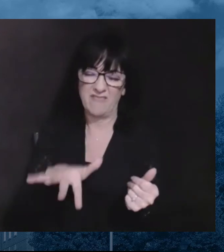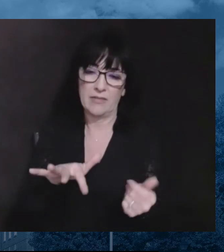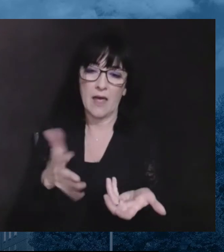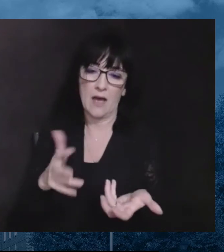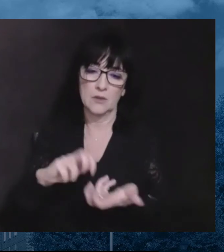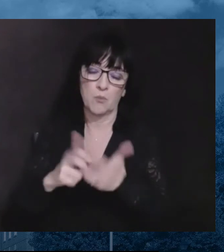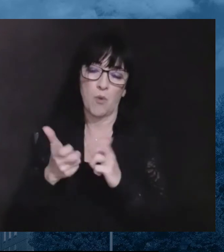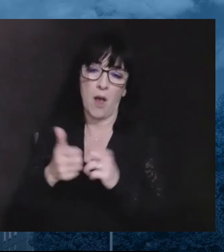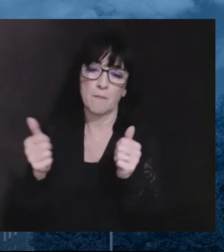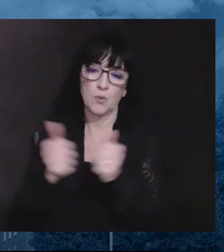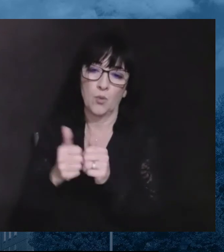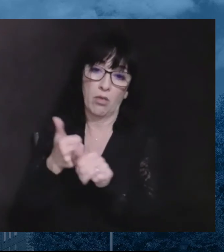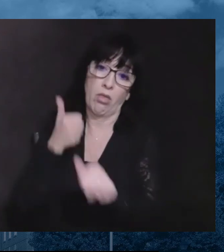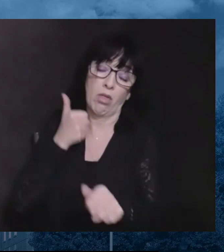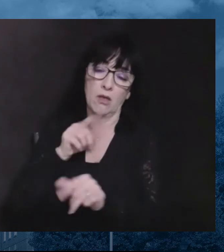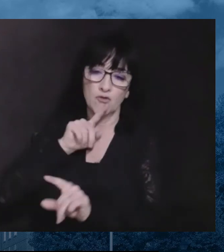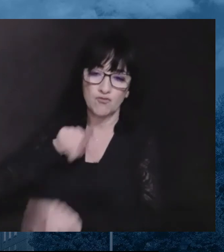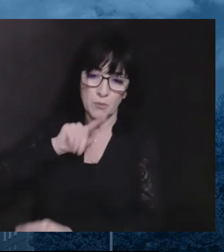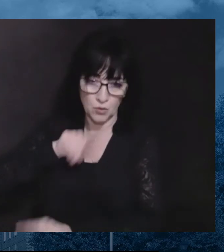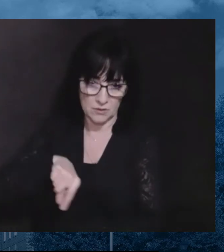are